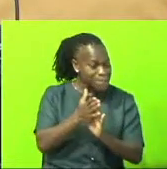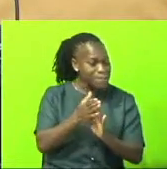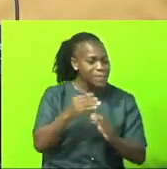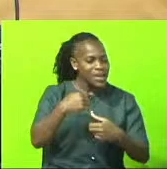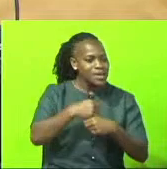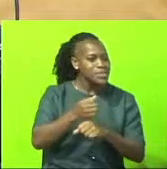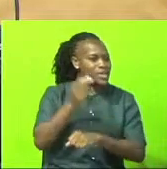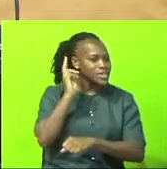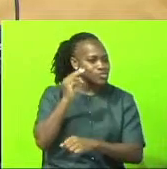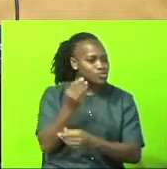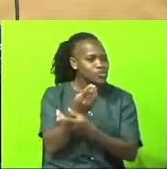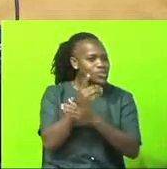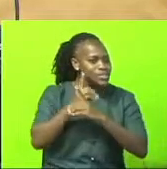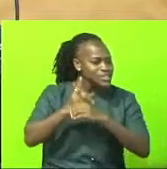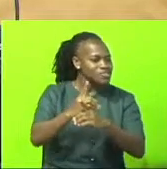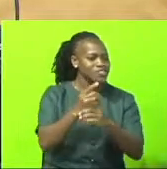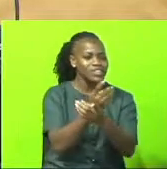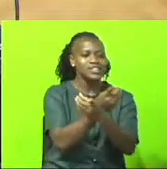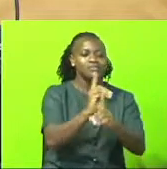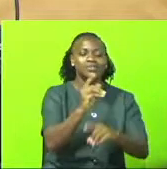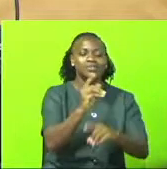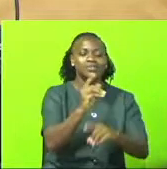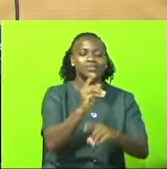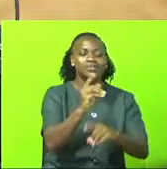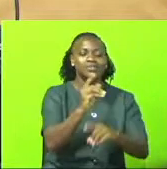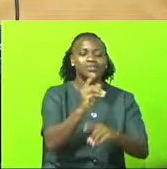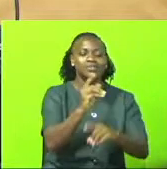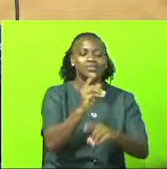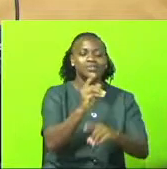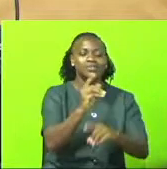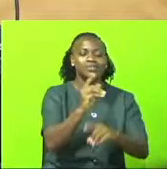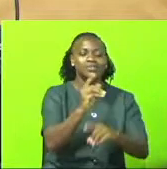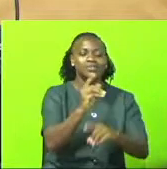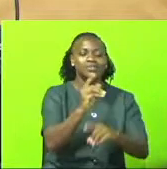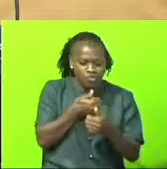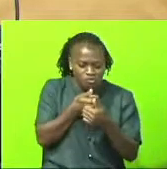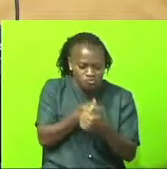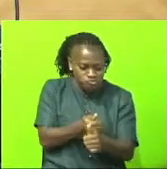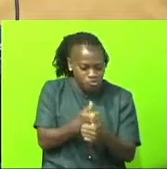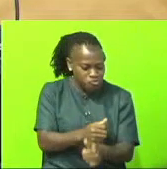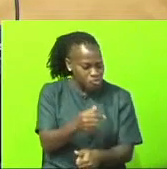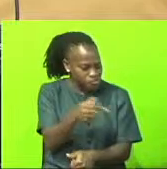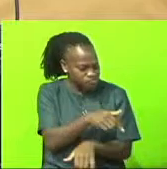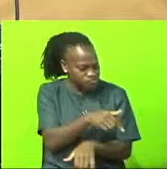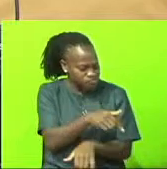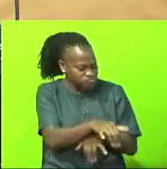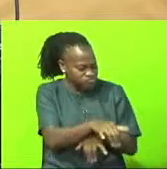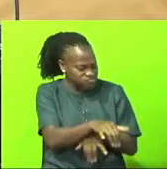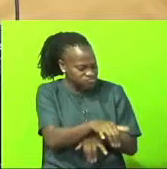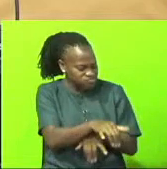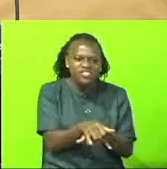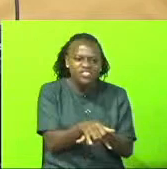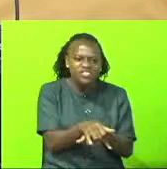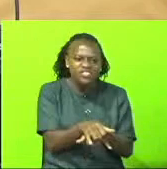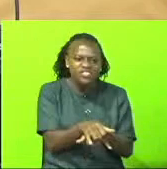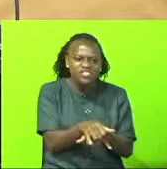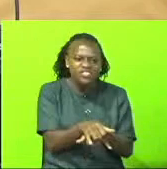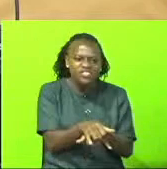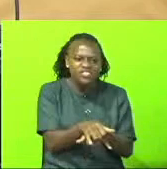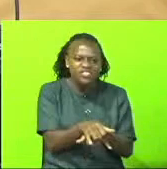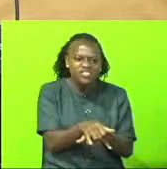this democracy. Mr. Speaker, not to subject yourself to the whims and caprices of desperate minority leader.